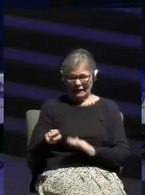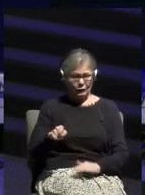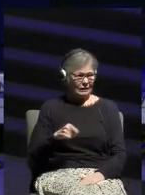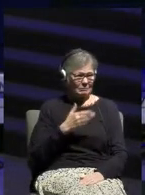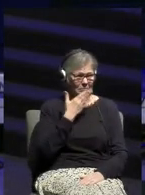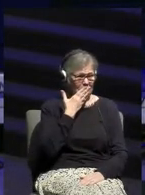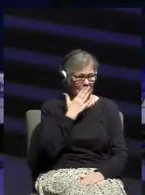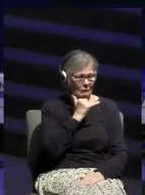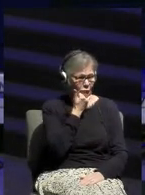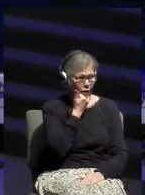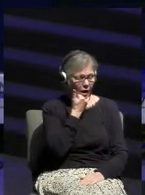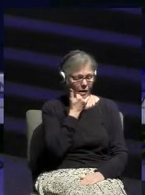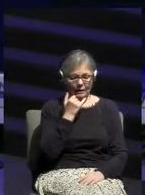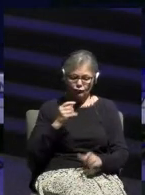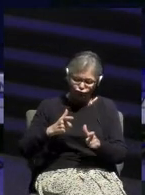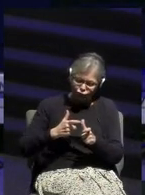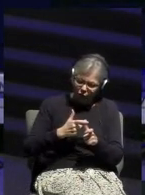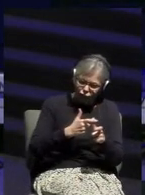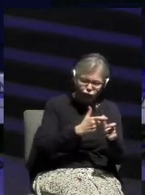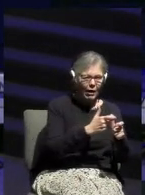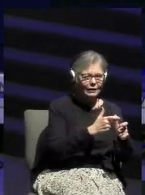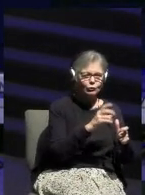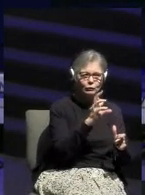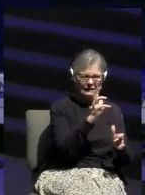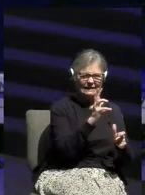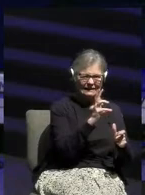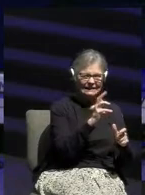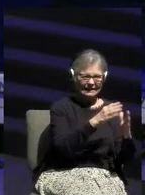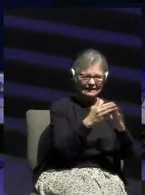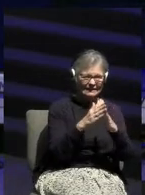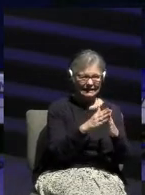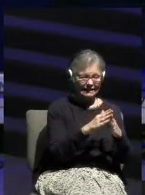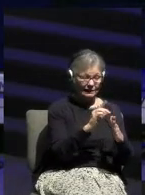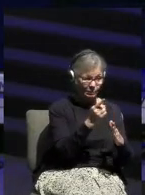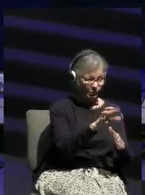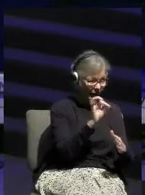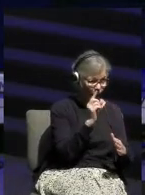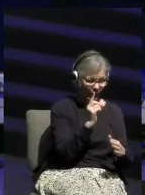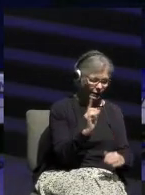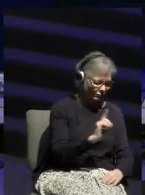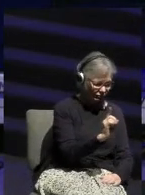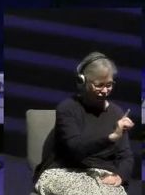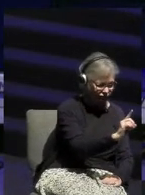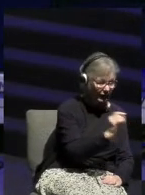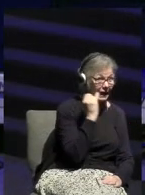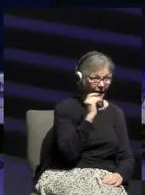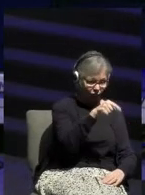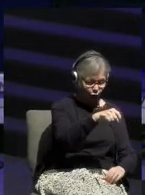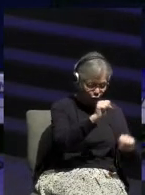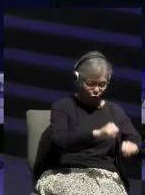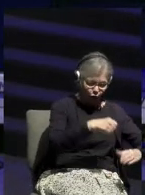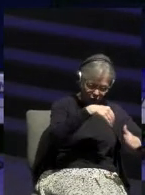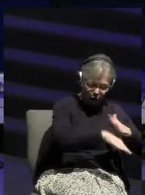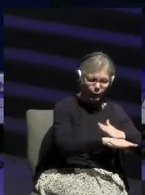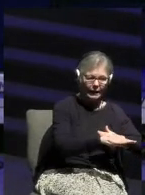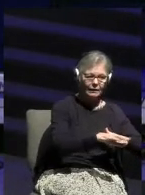life. There were 6 cities set up across the area. And